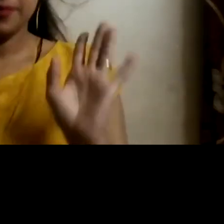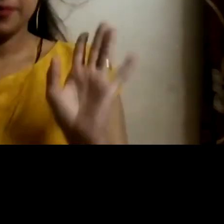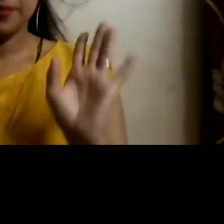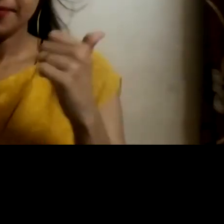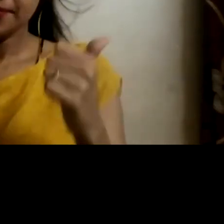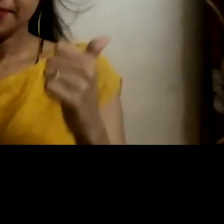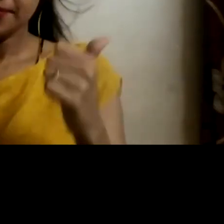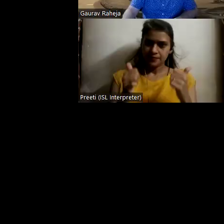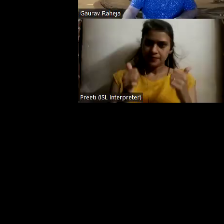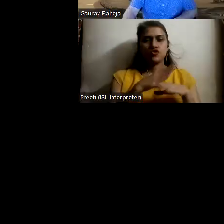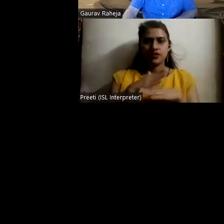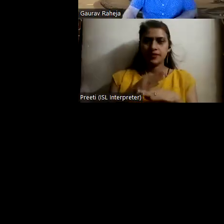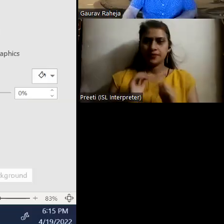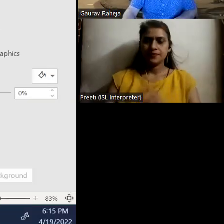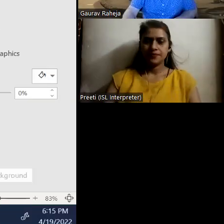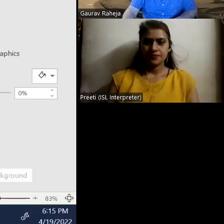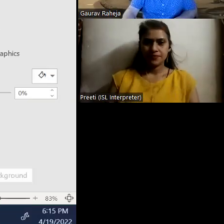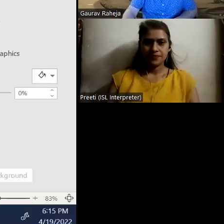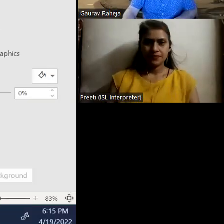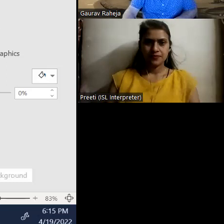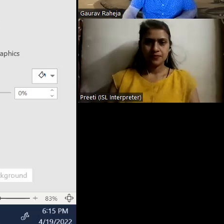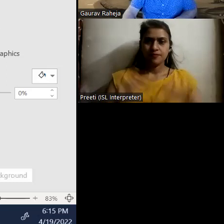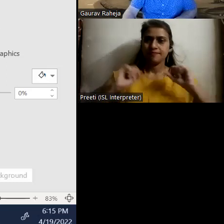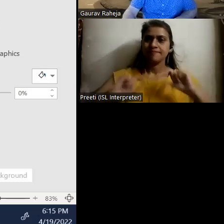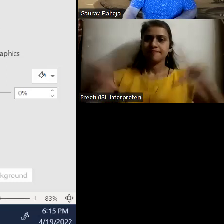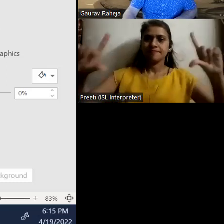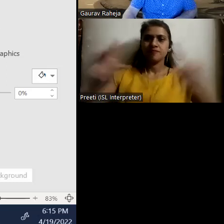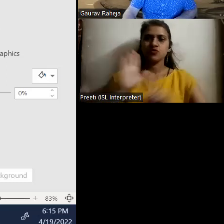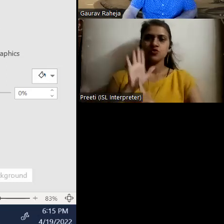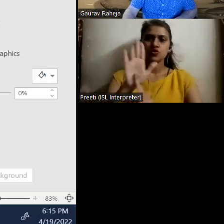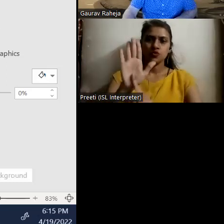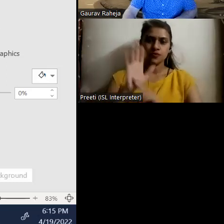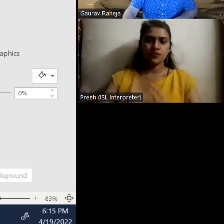right? So I'm sharing my screen.